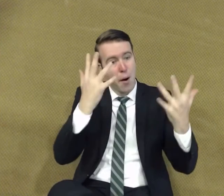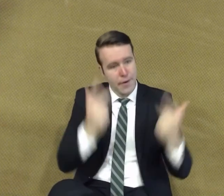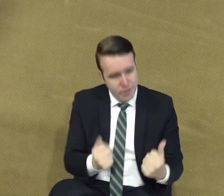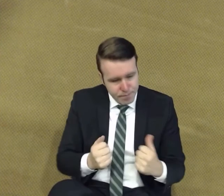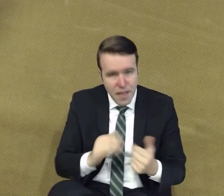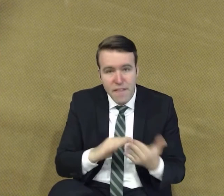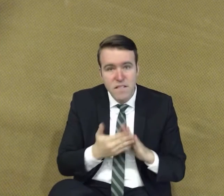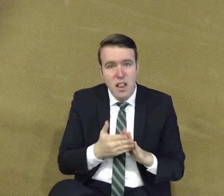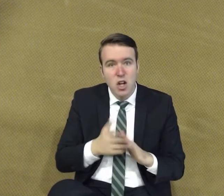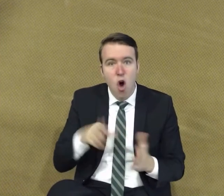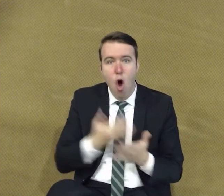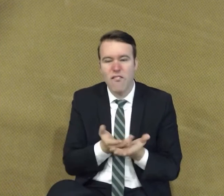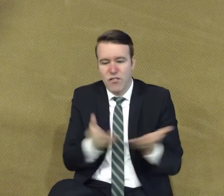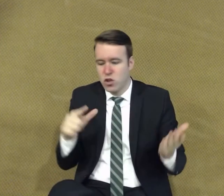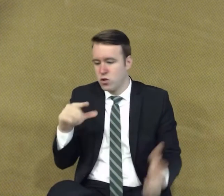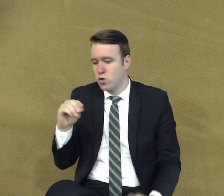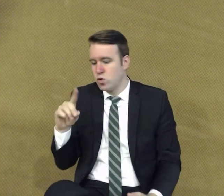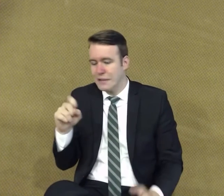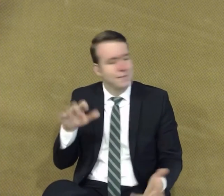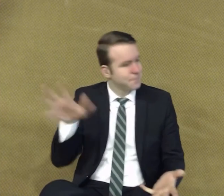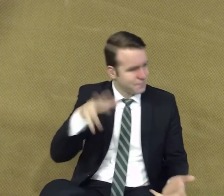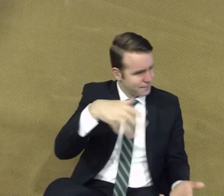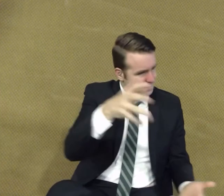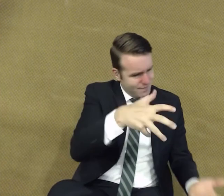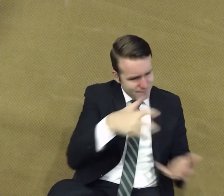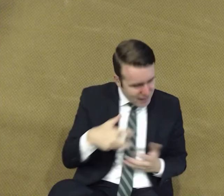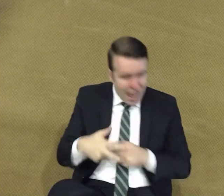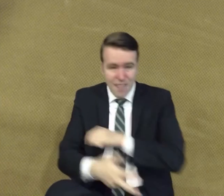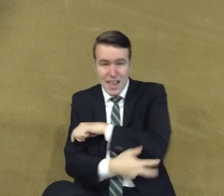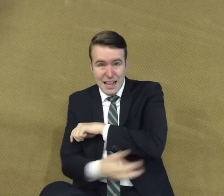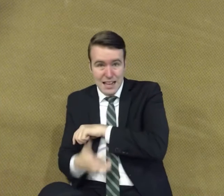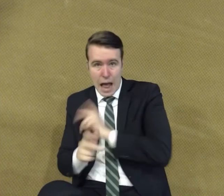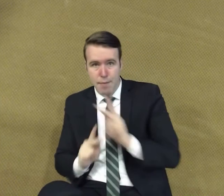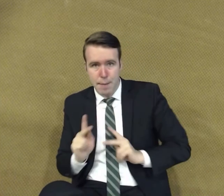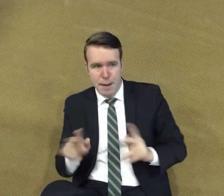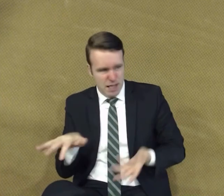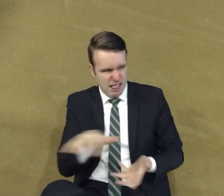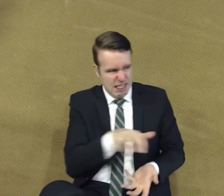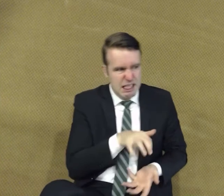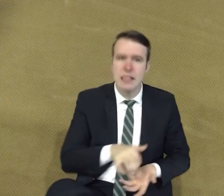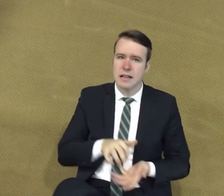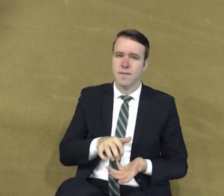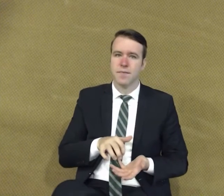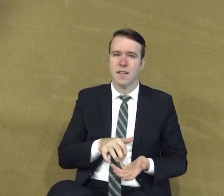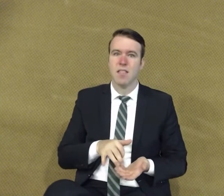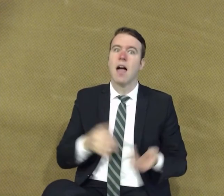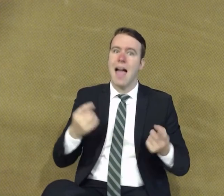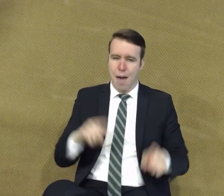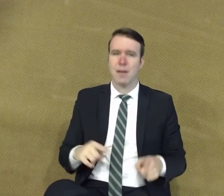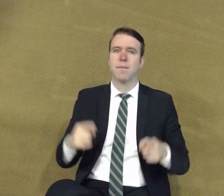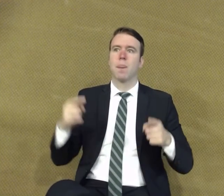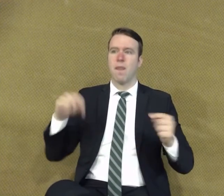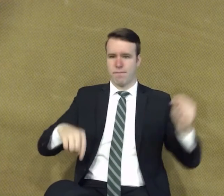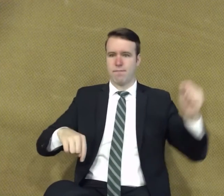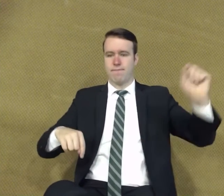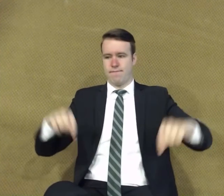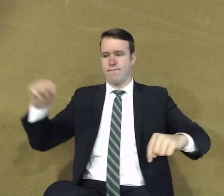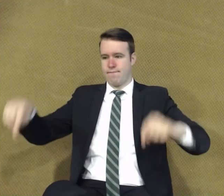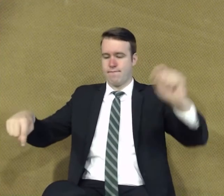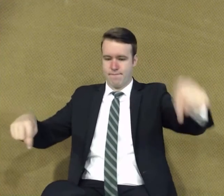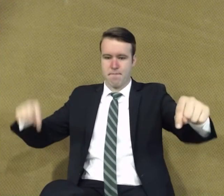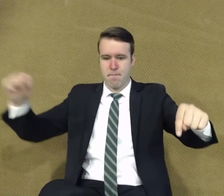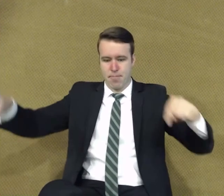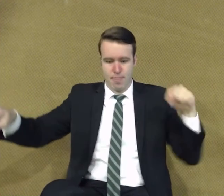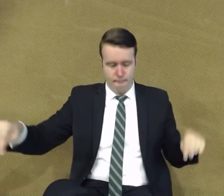the ground and took all of the goods and kidnapped the people. That all kept happening, Deborah